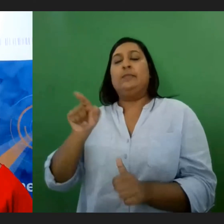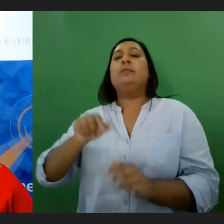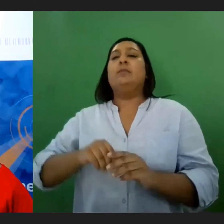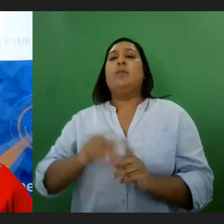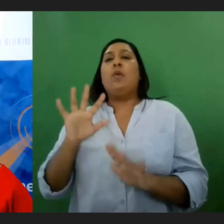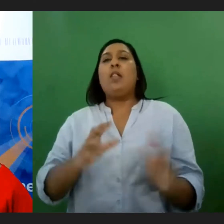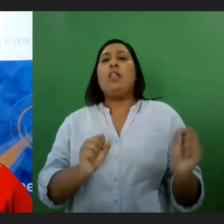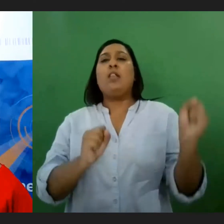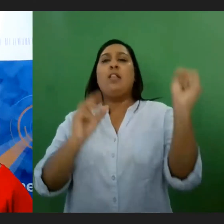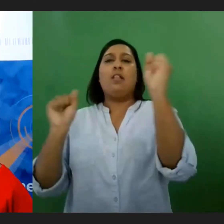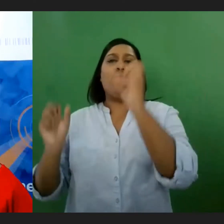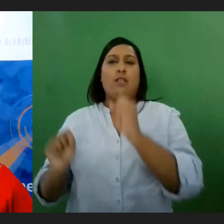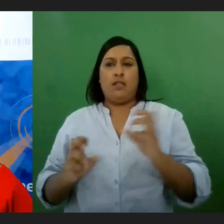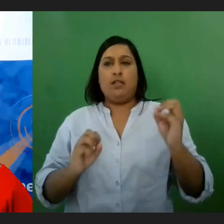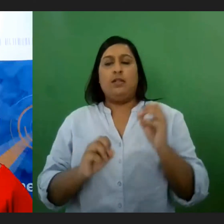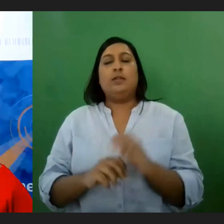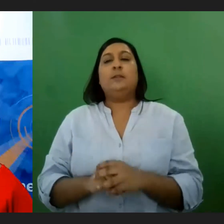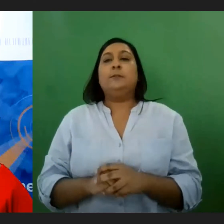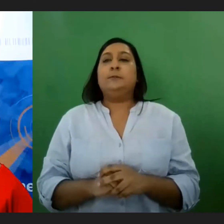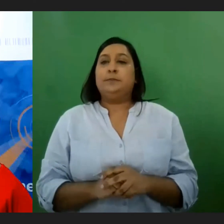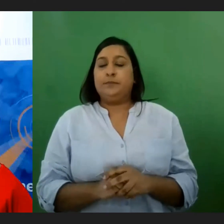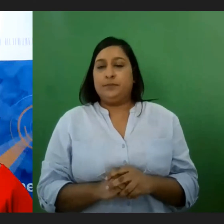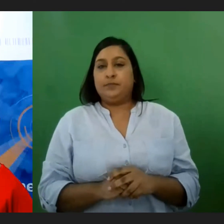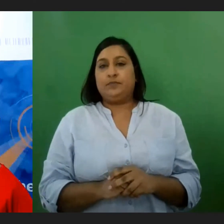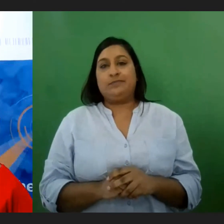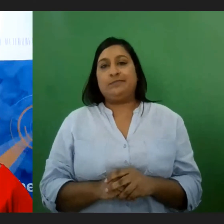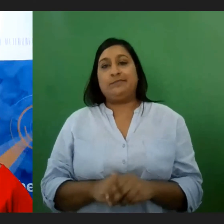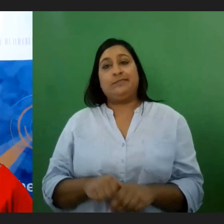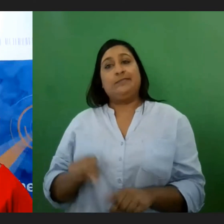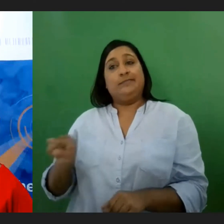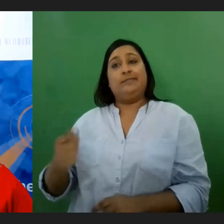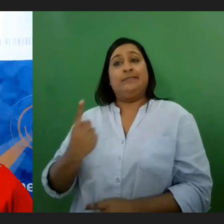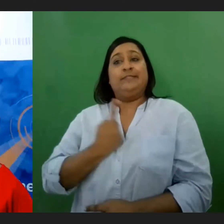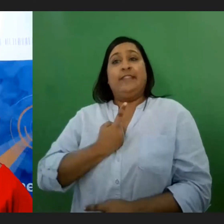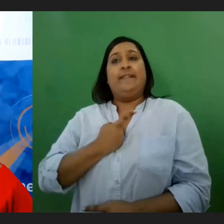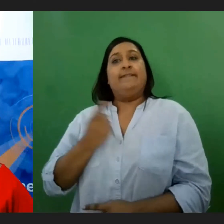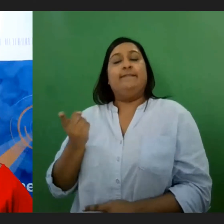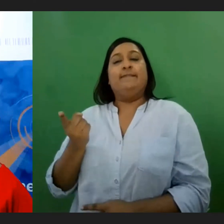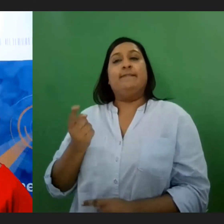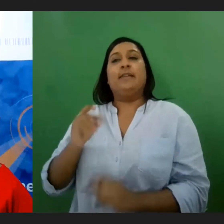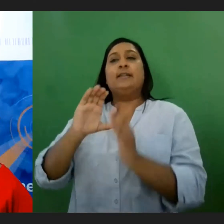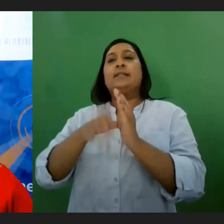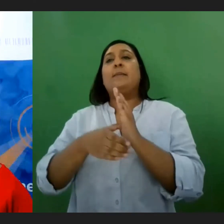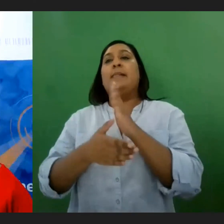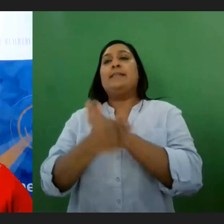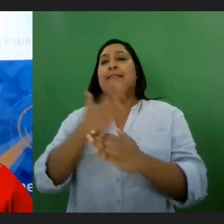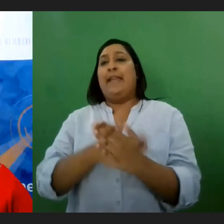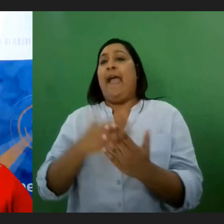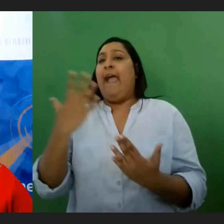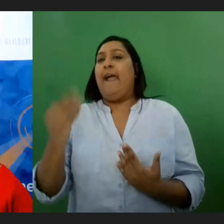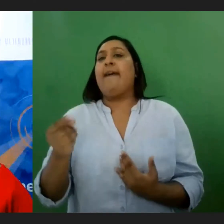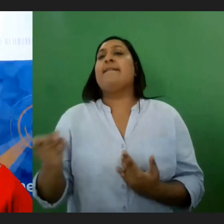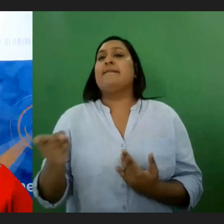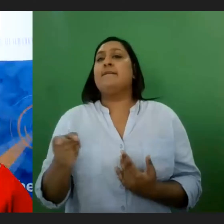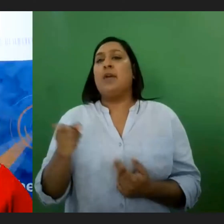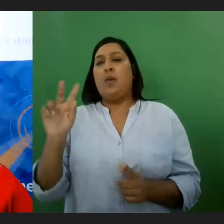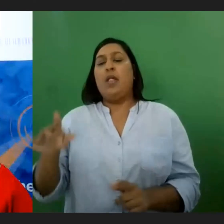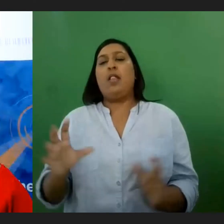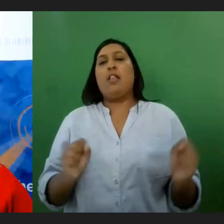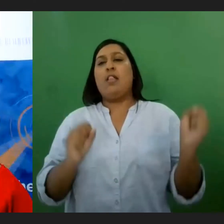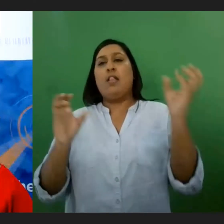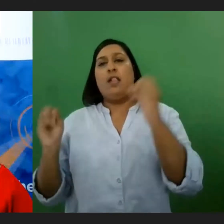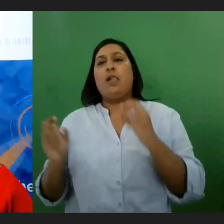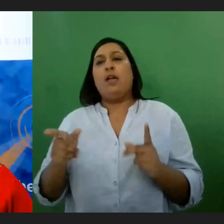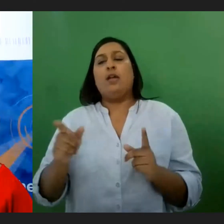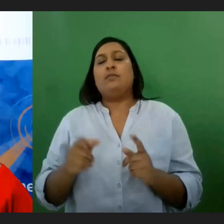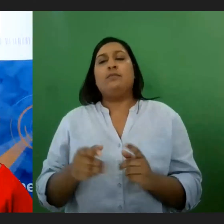and Persons with Disabilities, who will give us a keynote address on disability inclusive policy